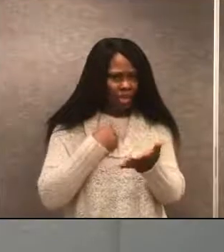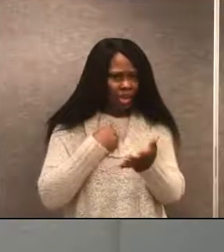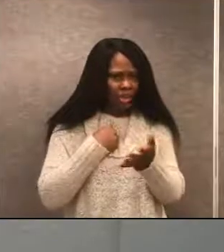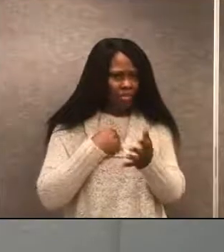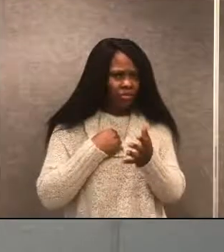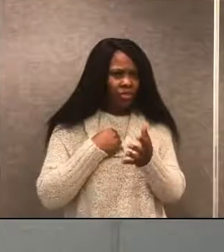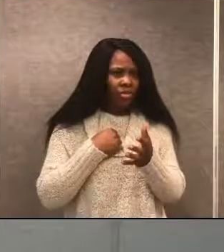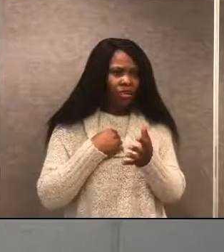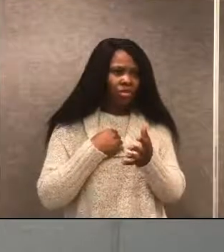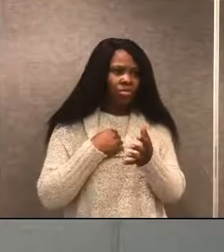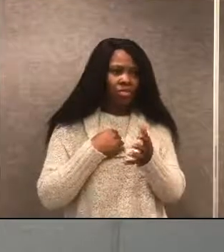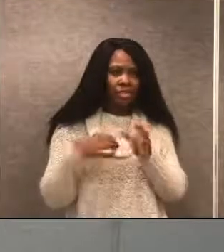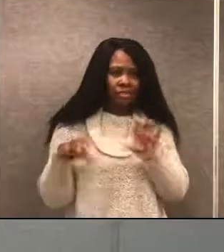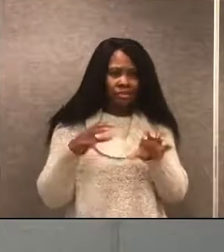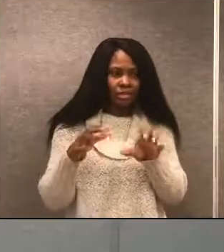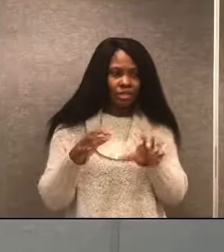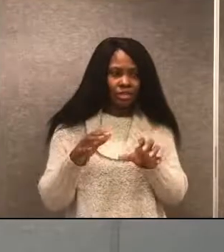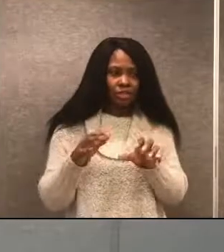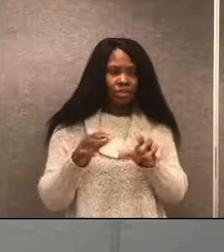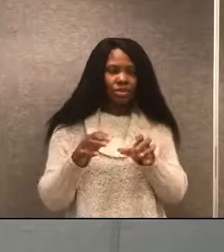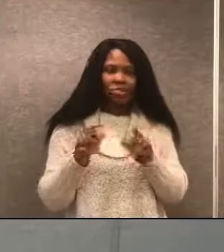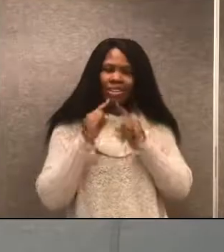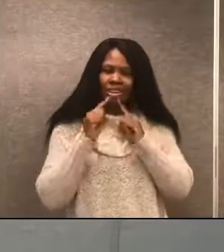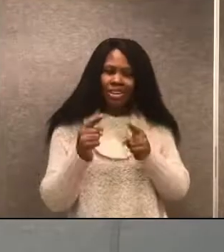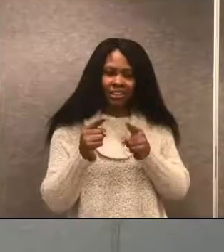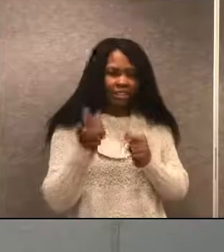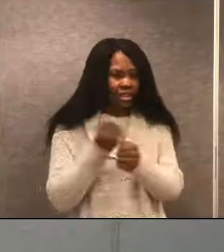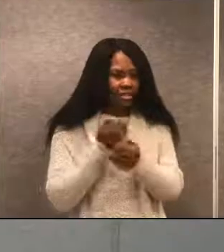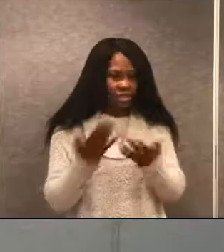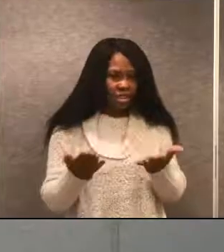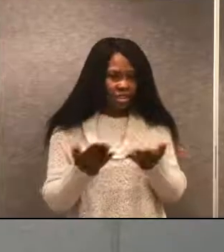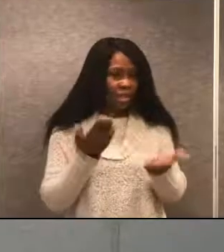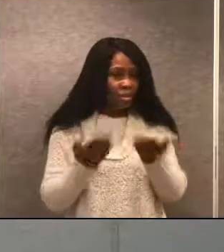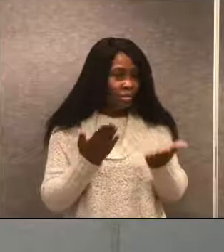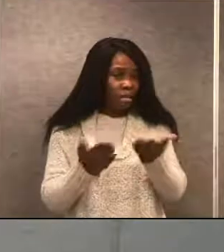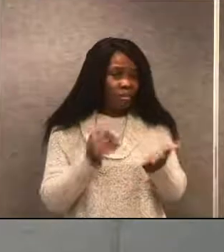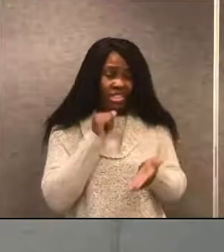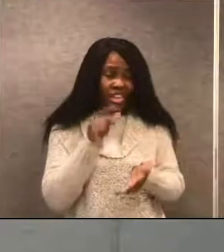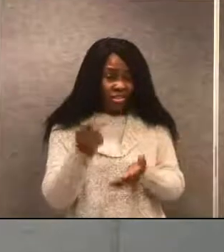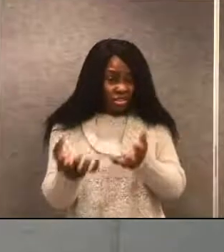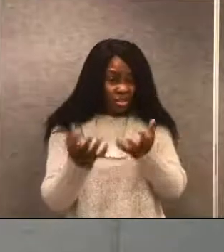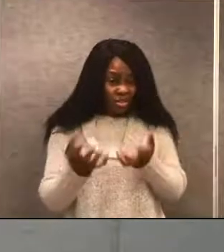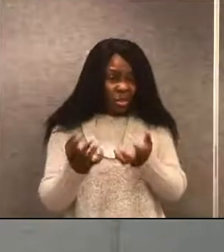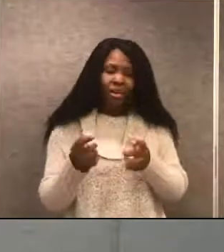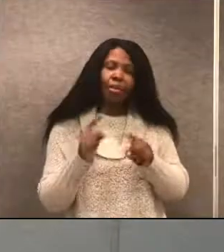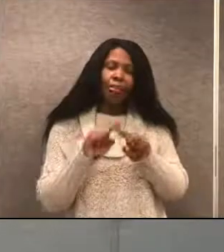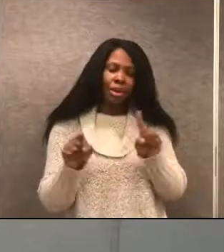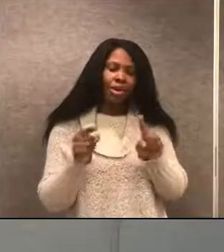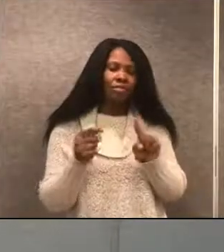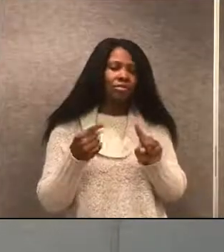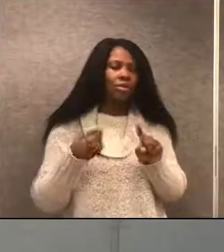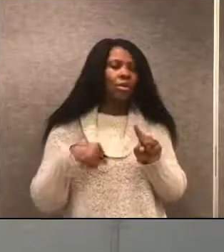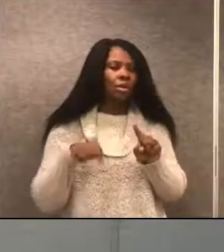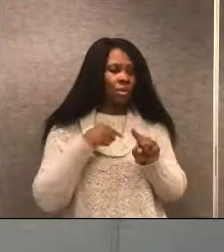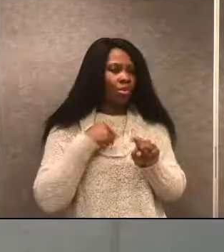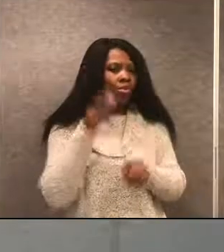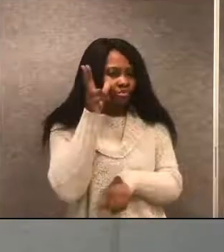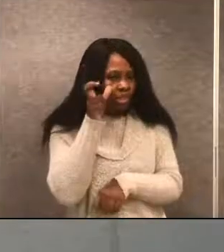And it may not be the result that you always want, but understand we are listening, and it's a collaborative decision at the top. So understand that. But again, I